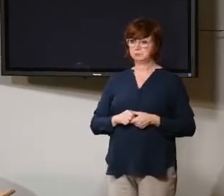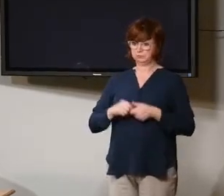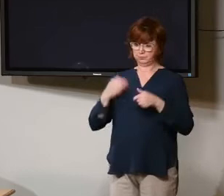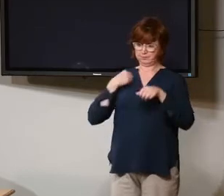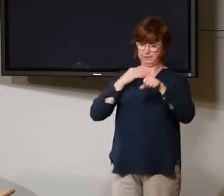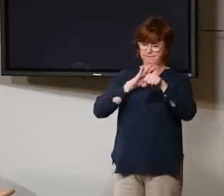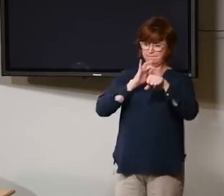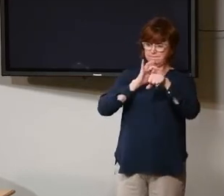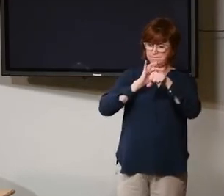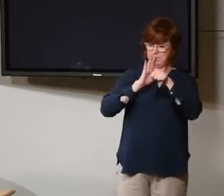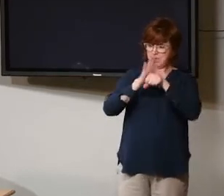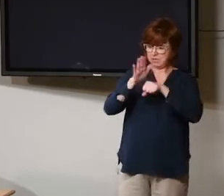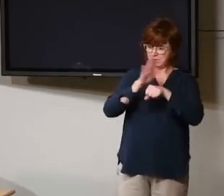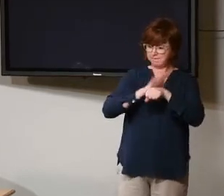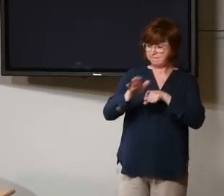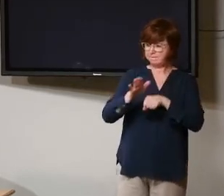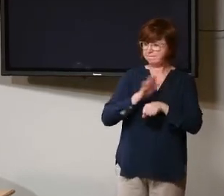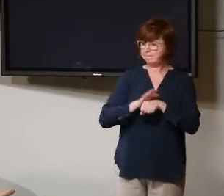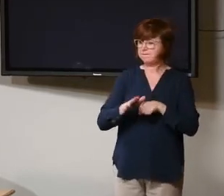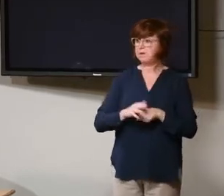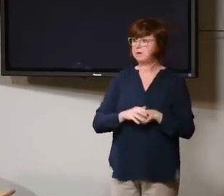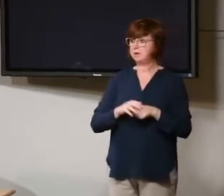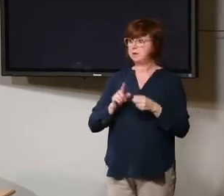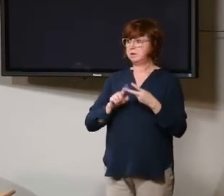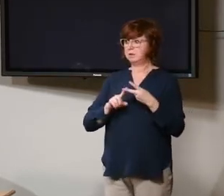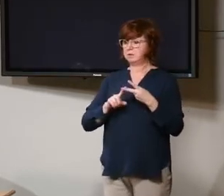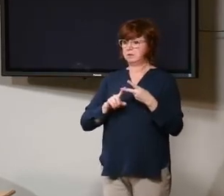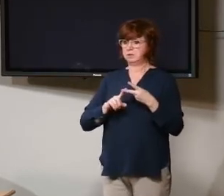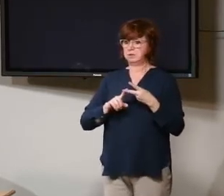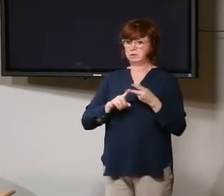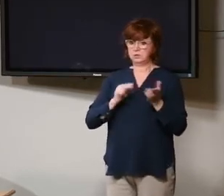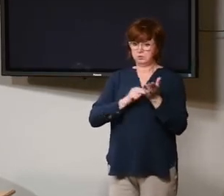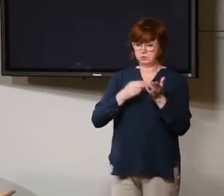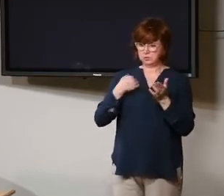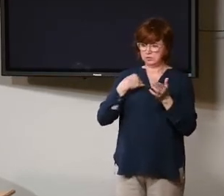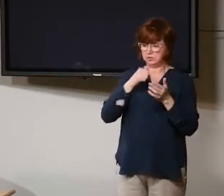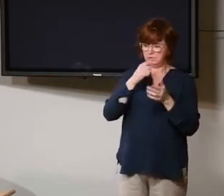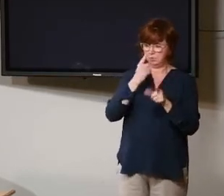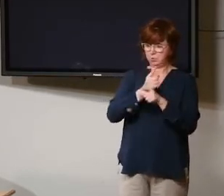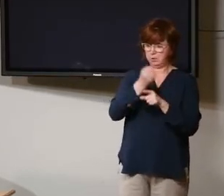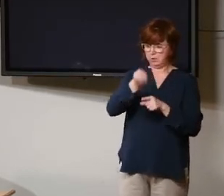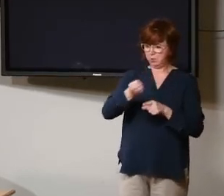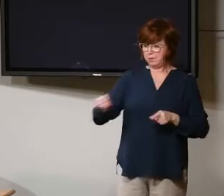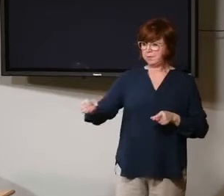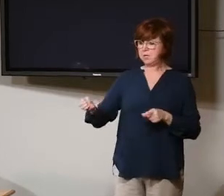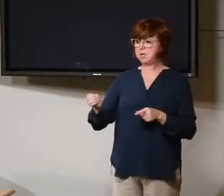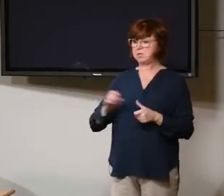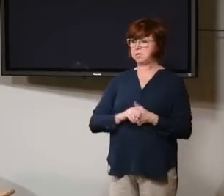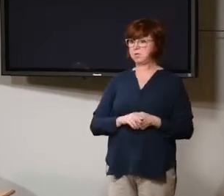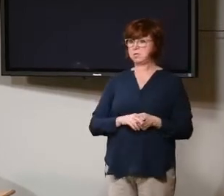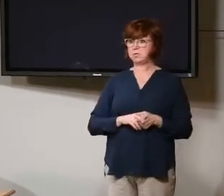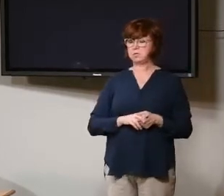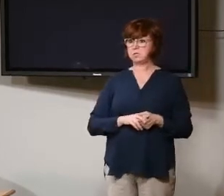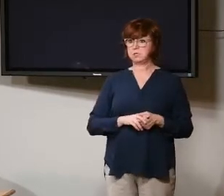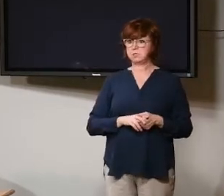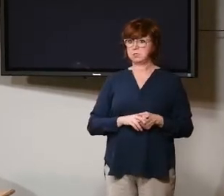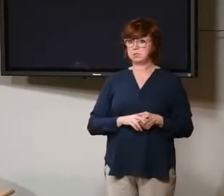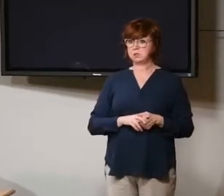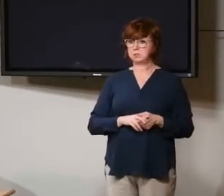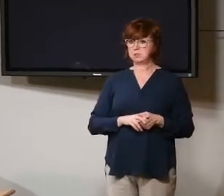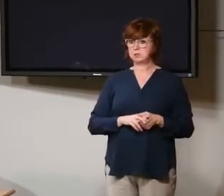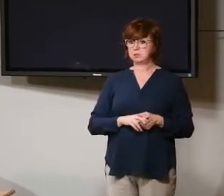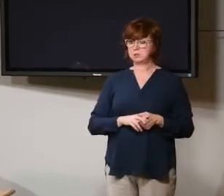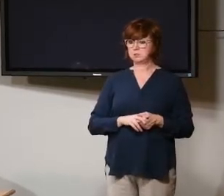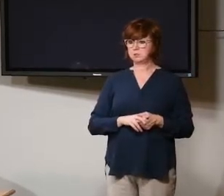of those and not having the right equipment for just to